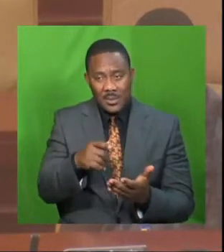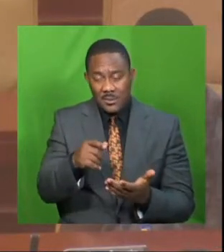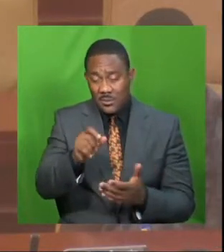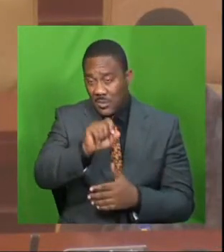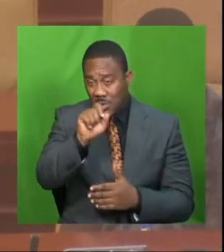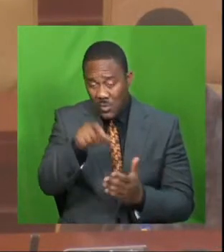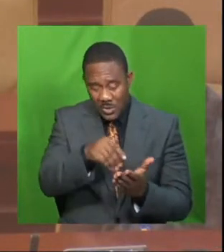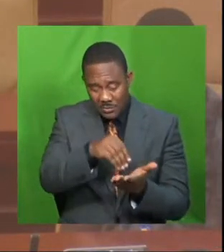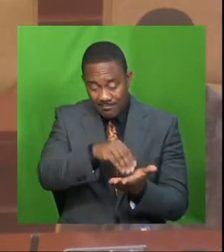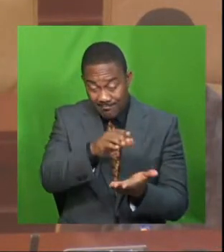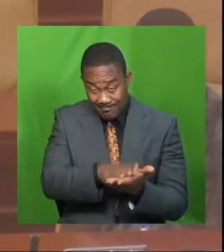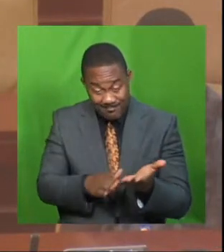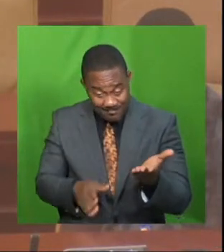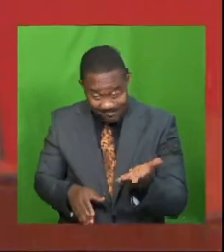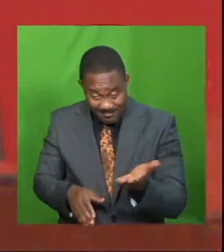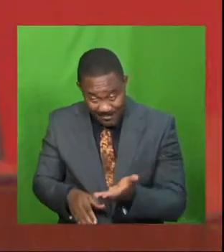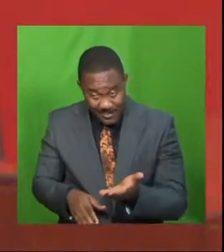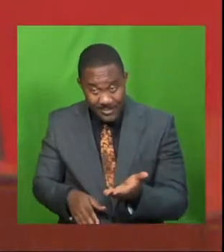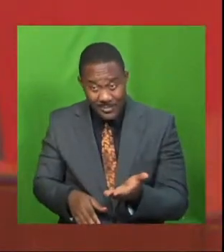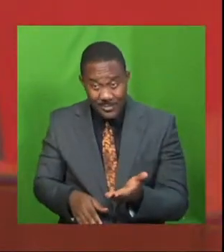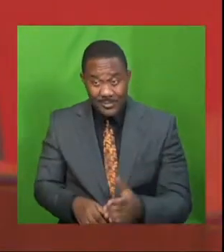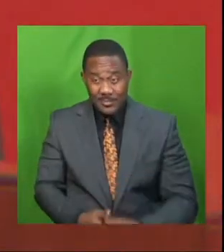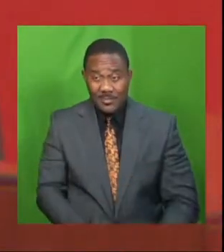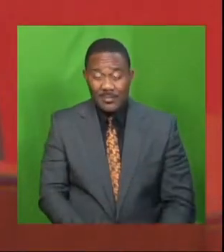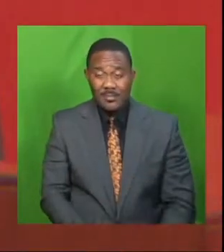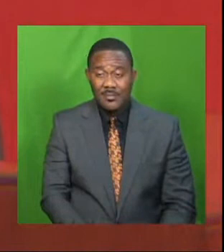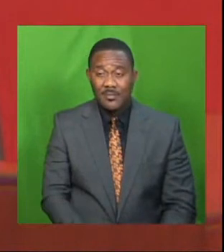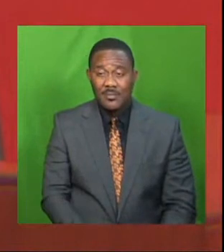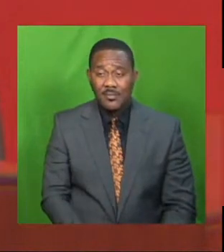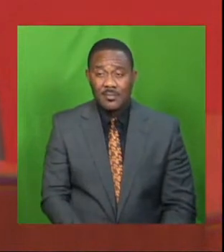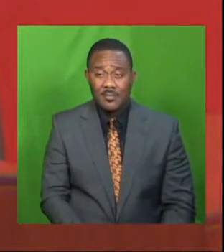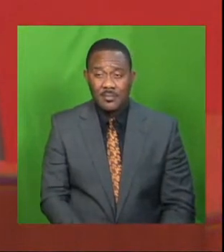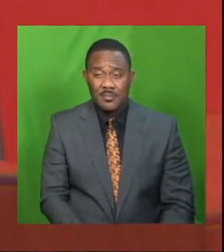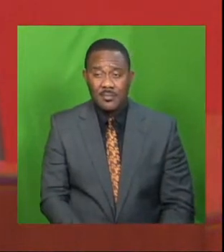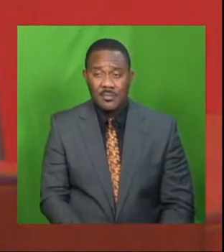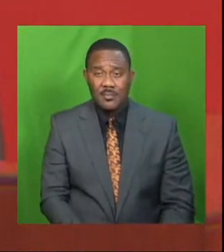question. Yes. It's about automation. Yes.